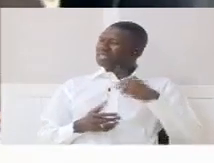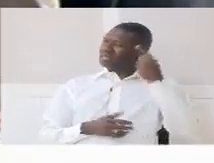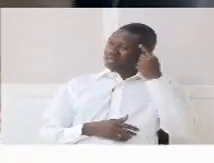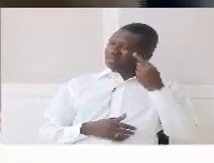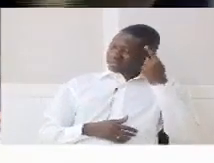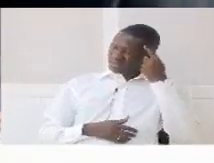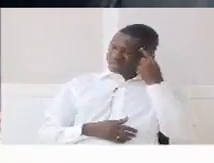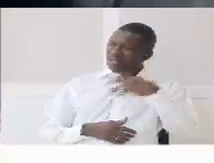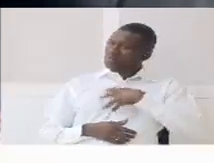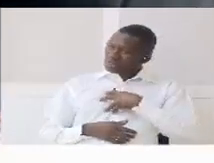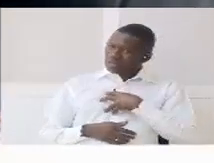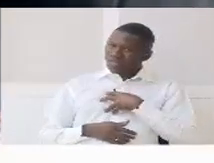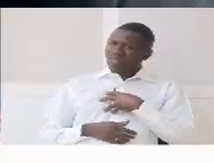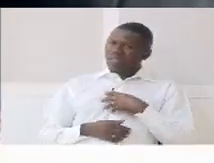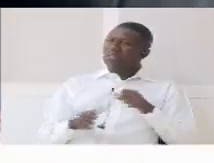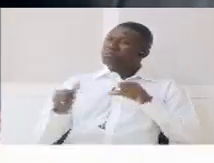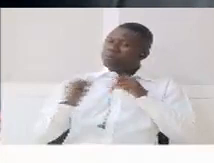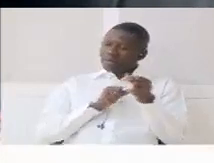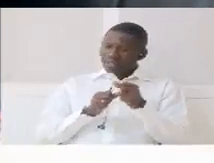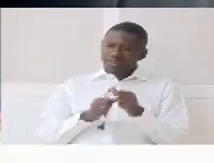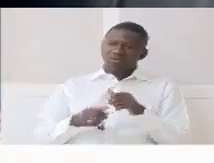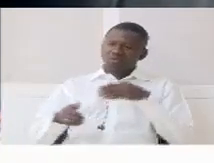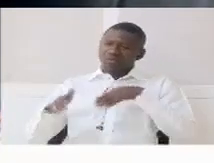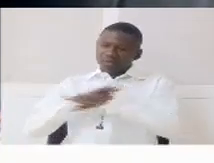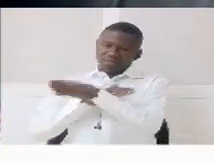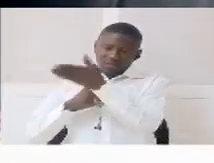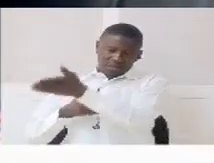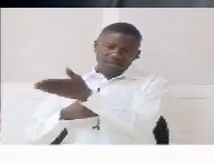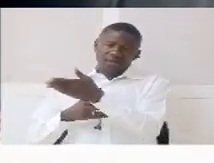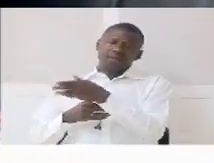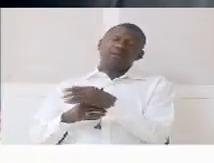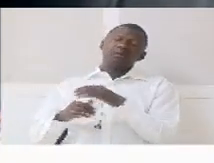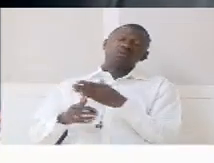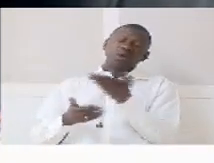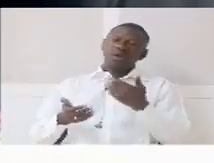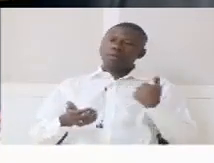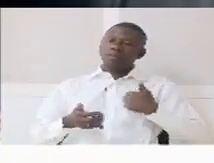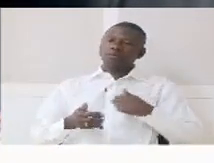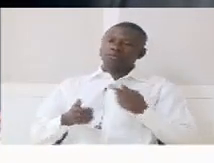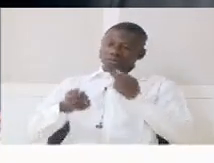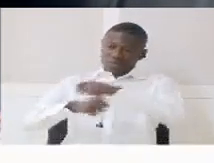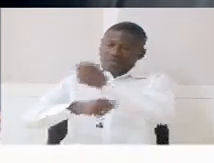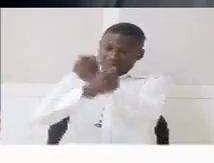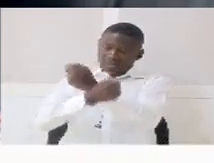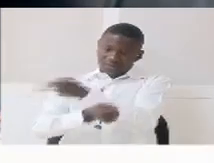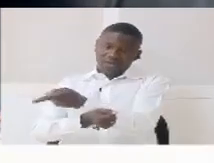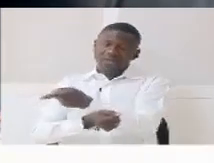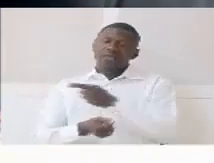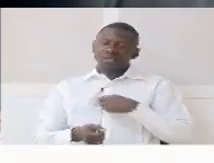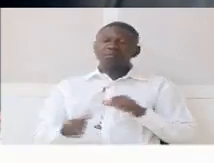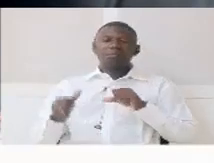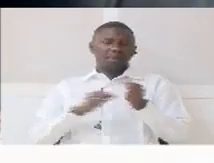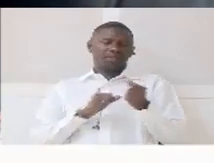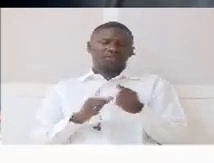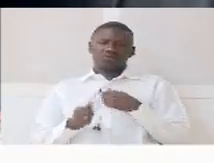despite the fact that they are on remand, that they be in the main yard, where the convicts are, because that is